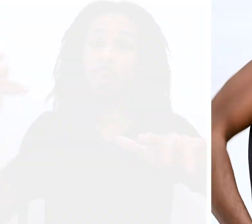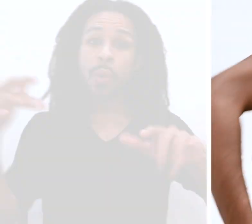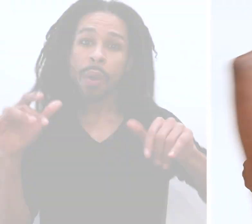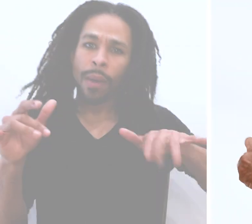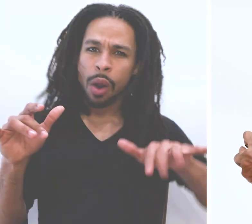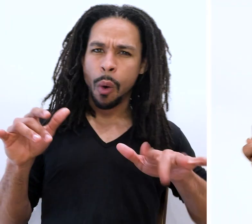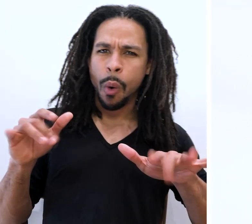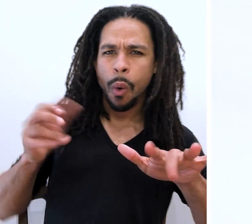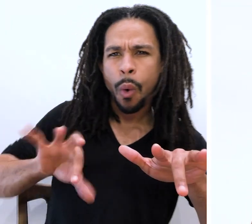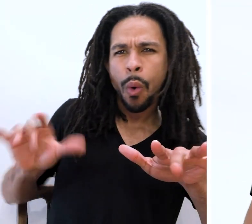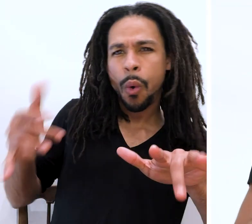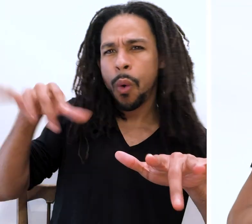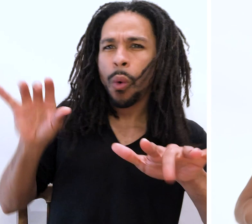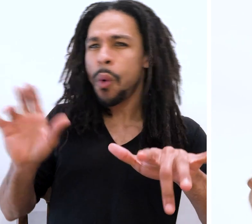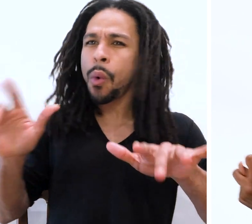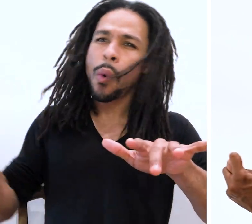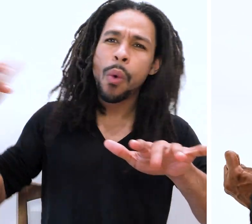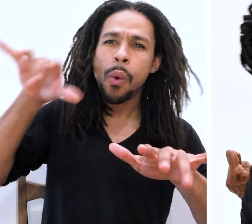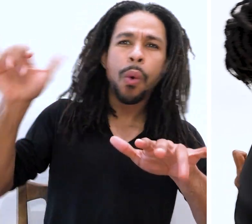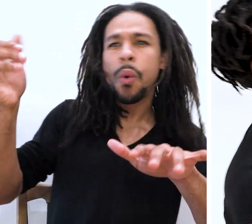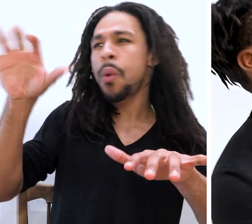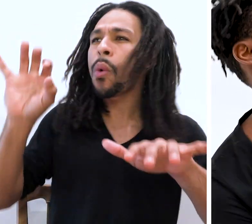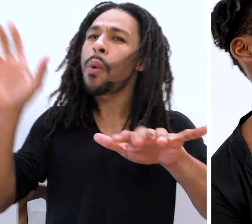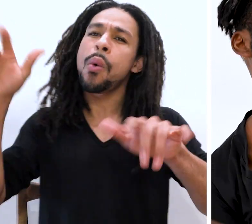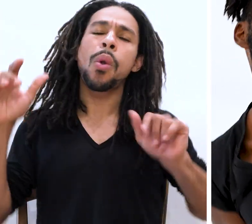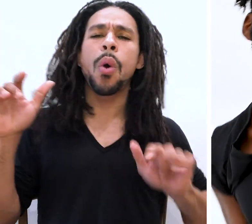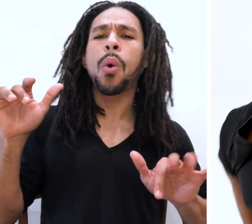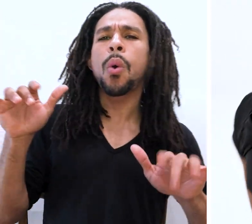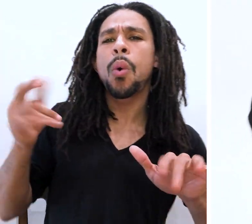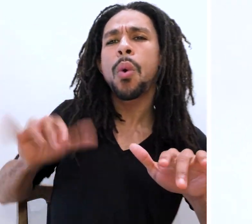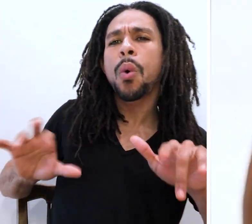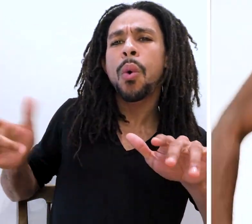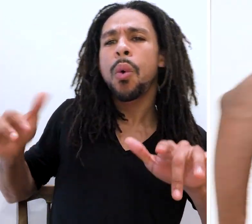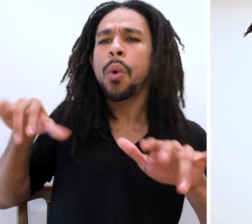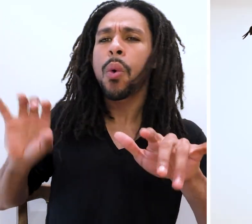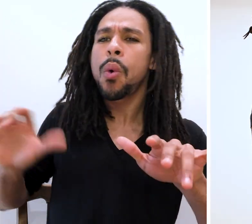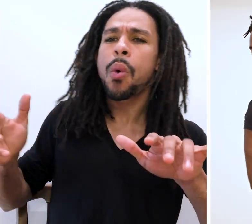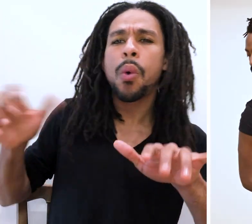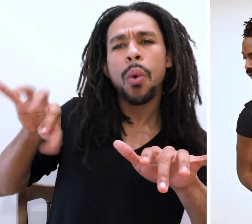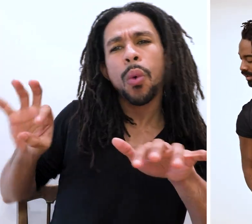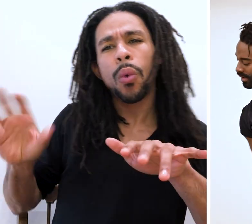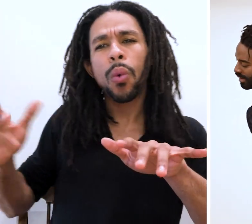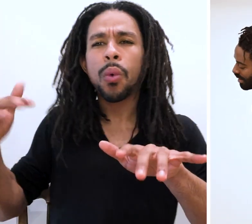Again they switch. Now his right side pulls him up and down.